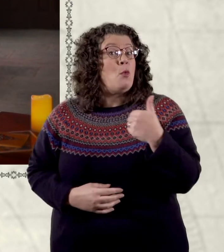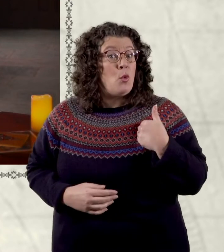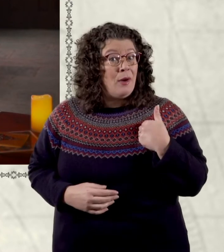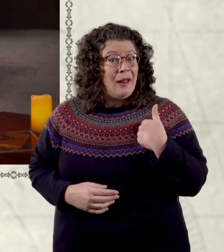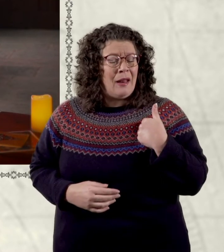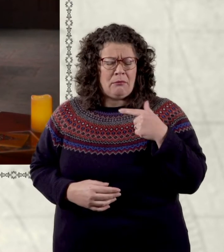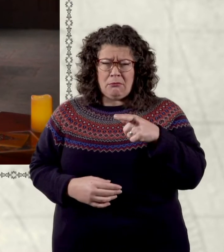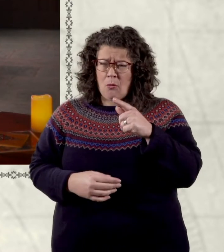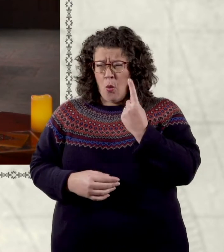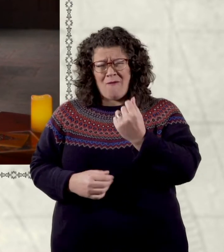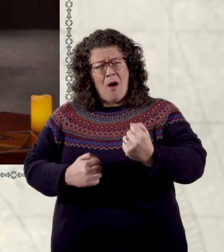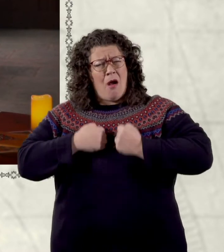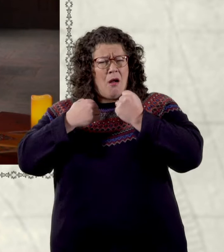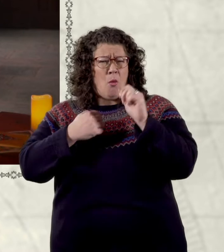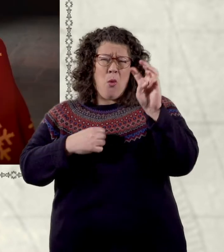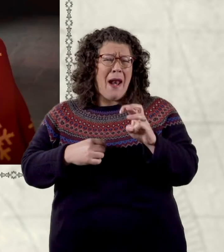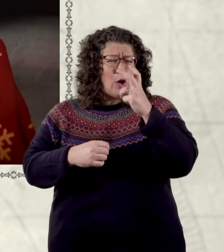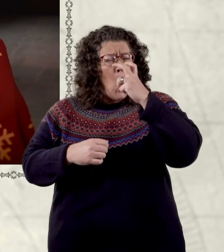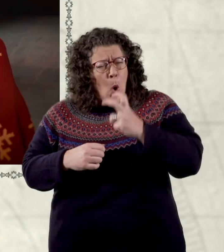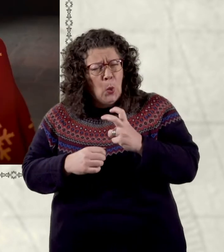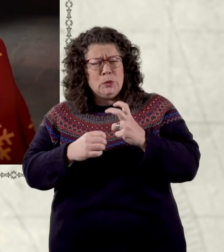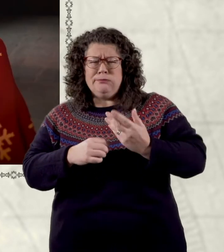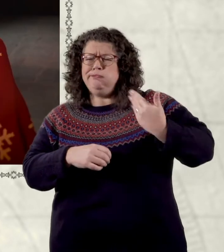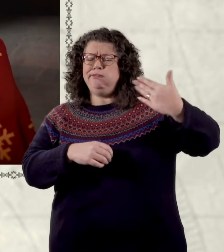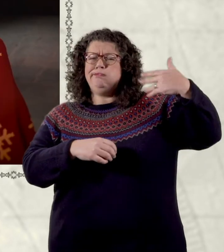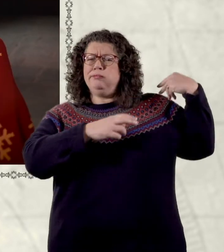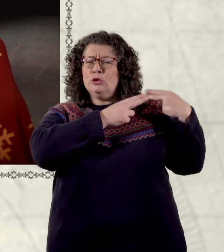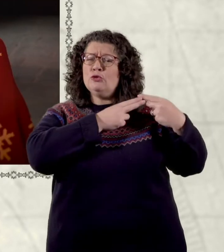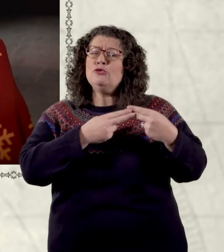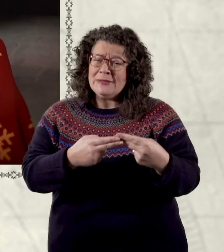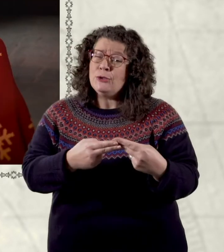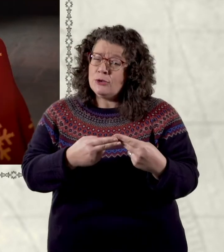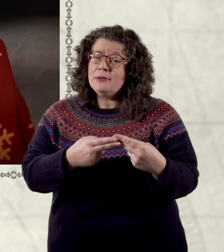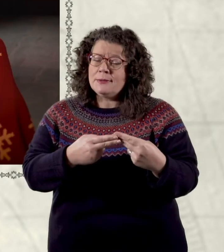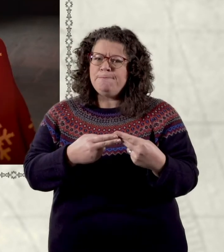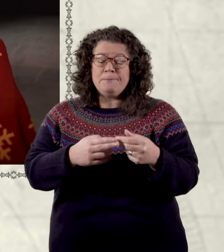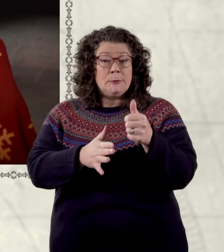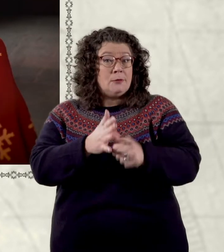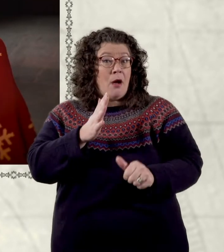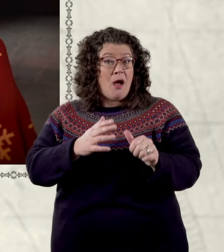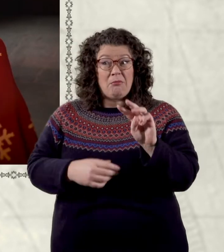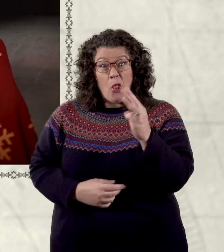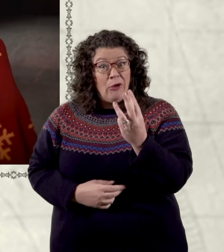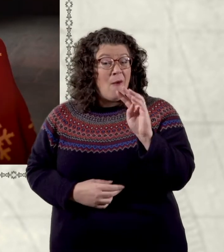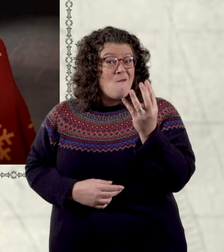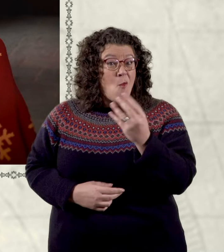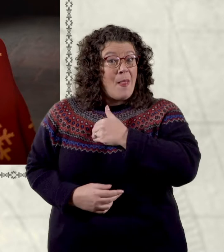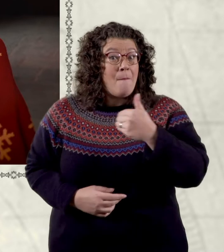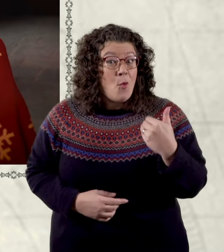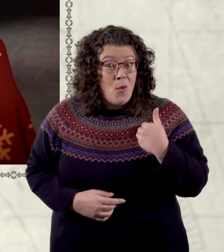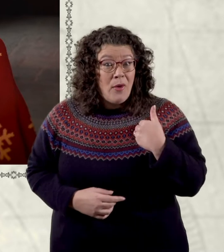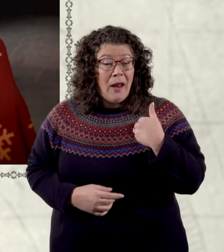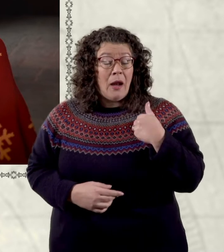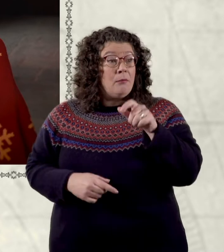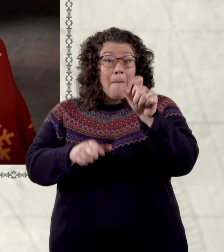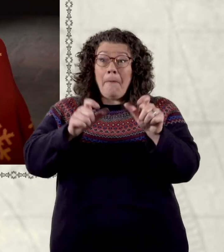our oldest Christmas traditions. They started at about 3 or 4 in the morning, and people would bring candles to